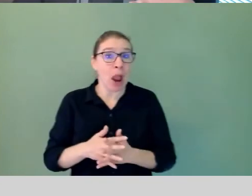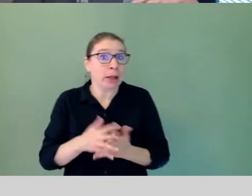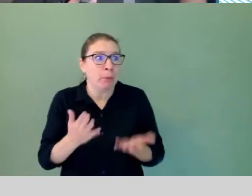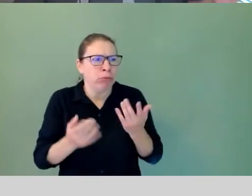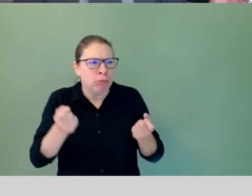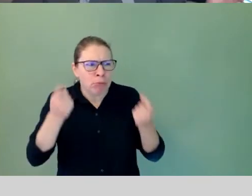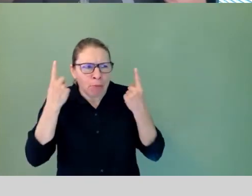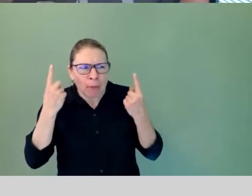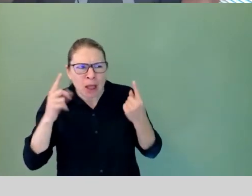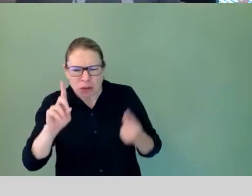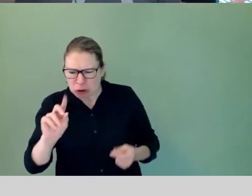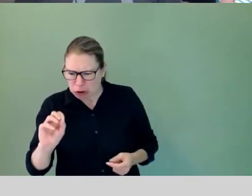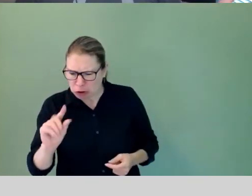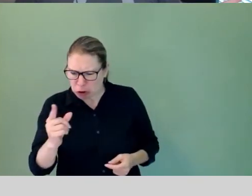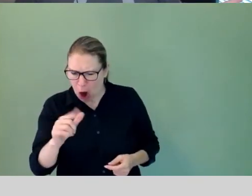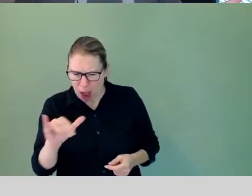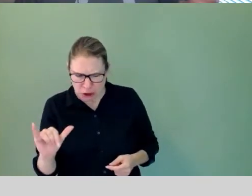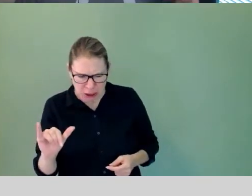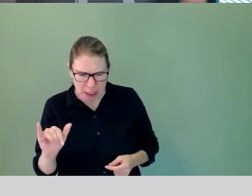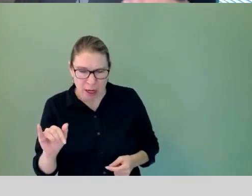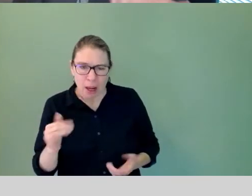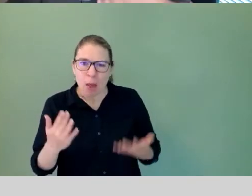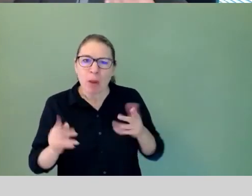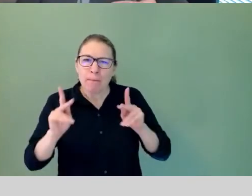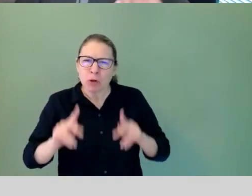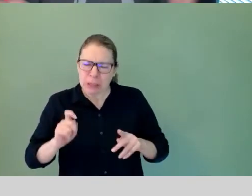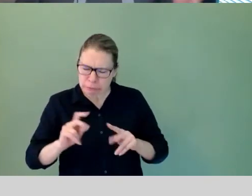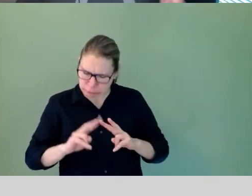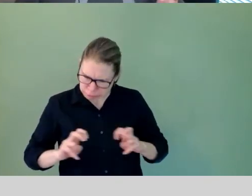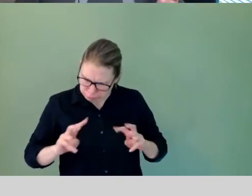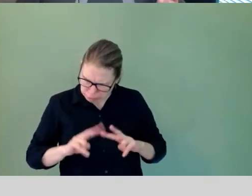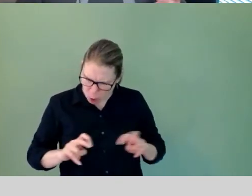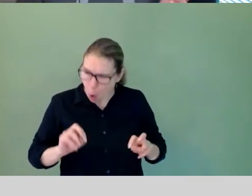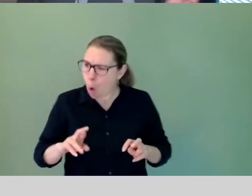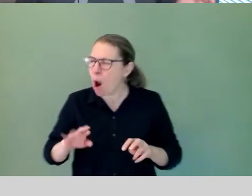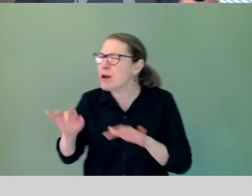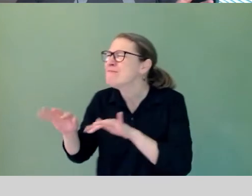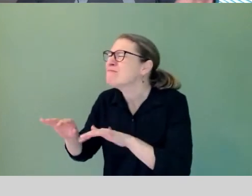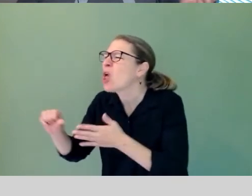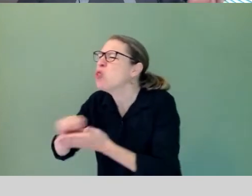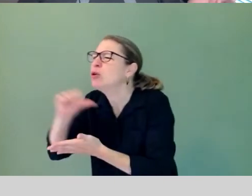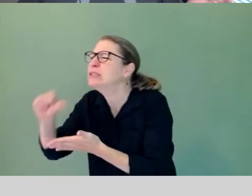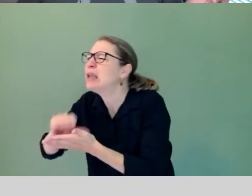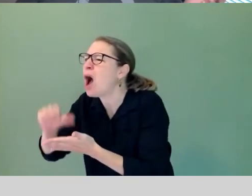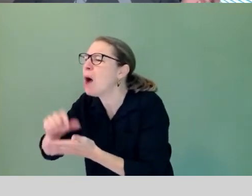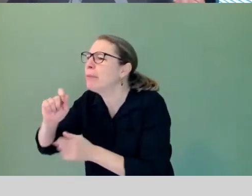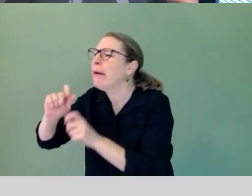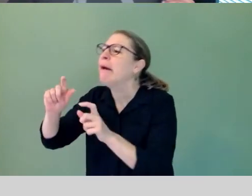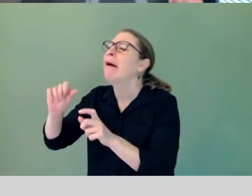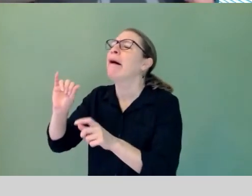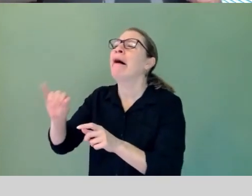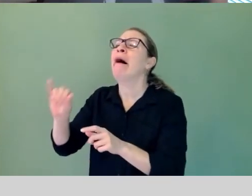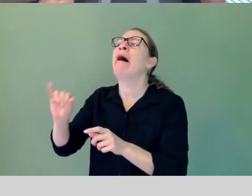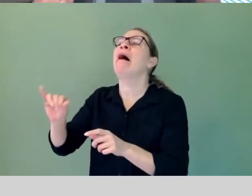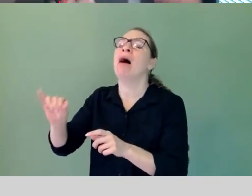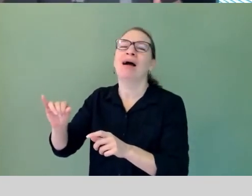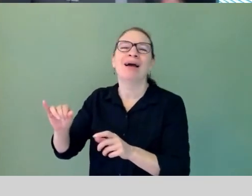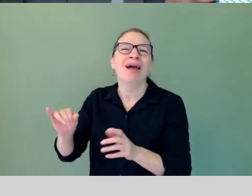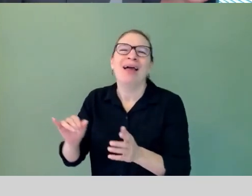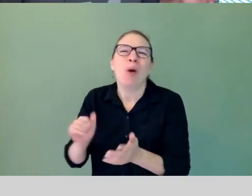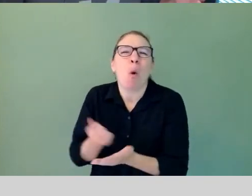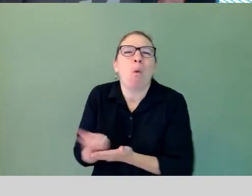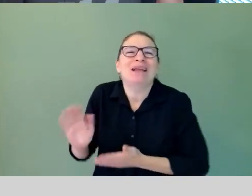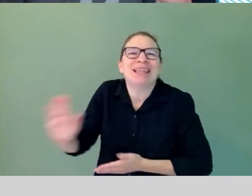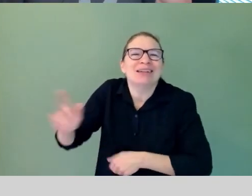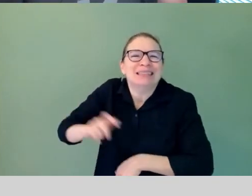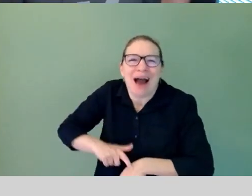I can deduce it. I didn't necessarily understand it all the time. I actually looked it up, and it was not exactly what I thought it meant. So just